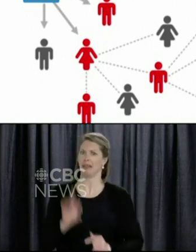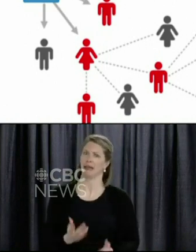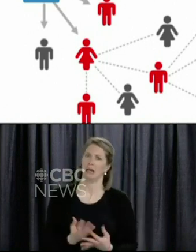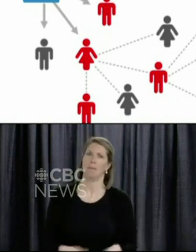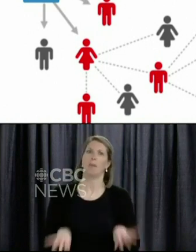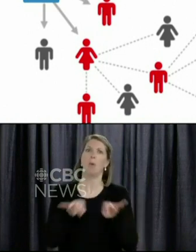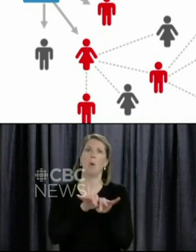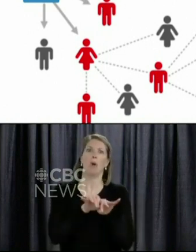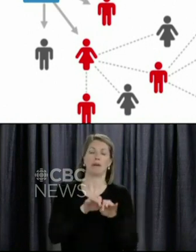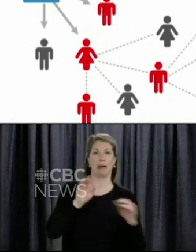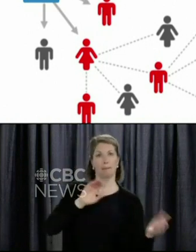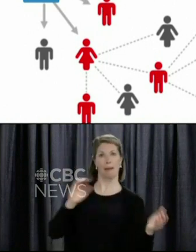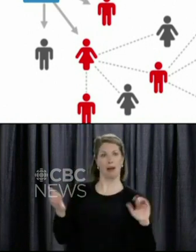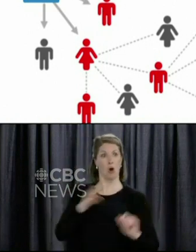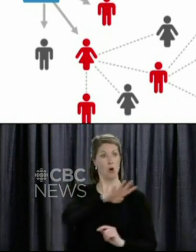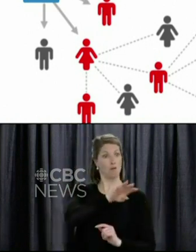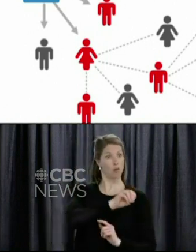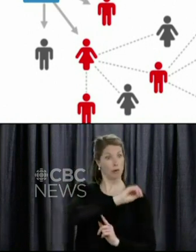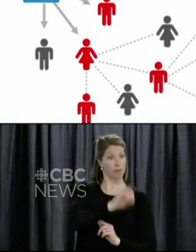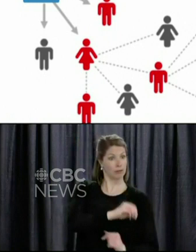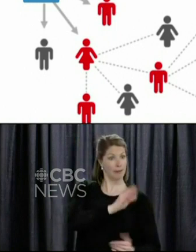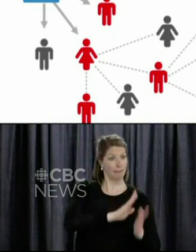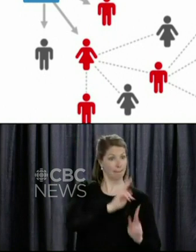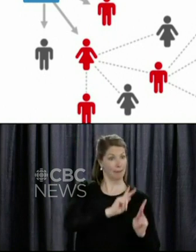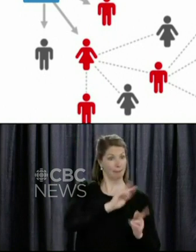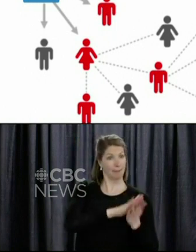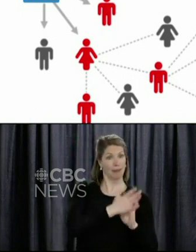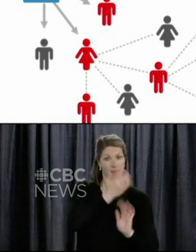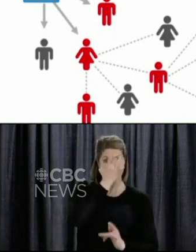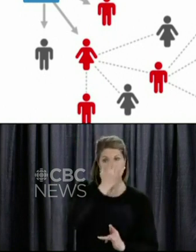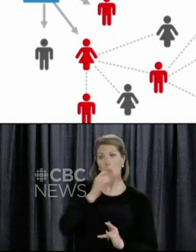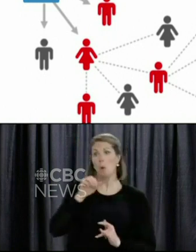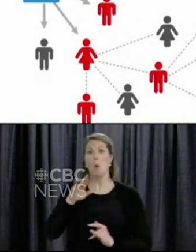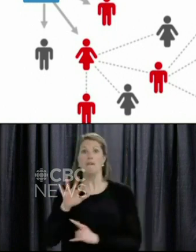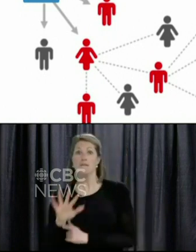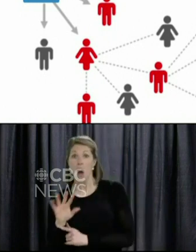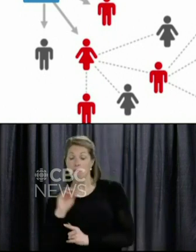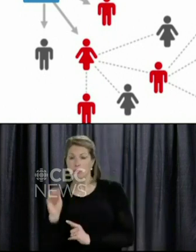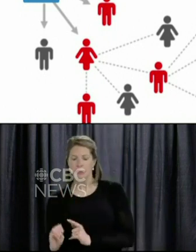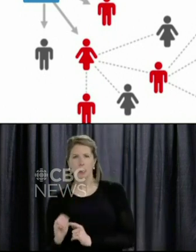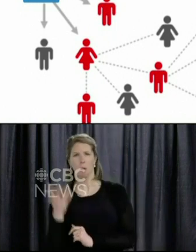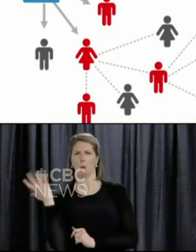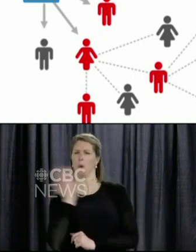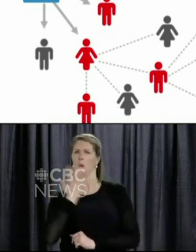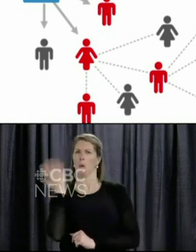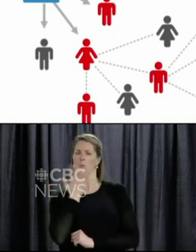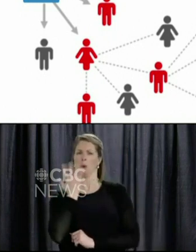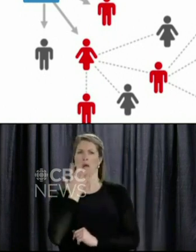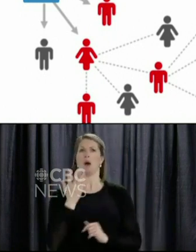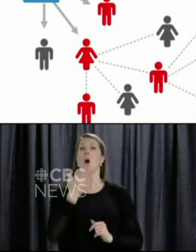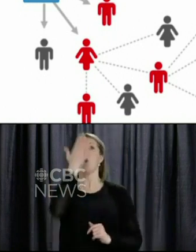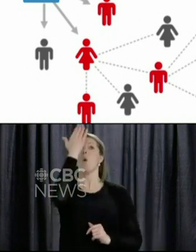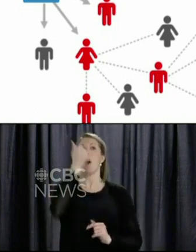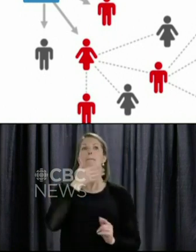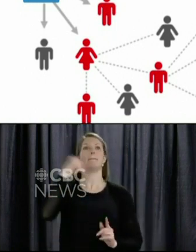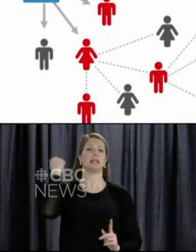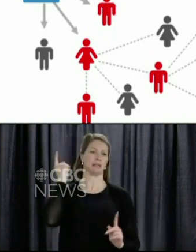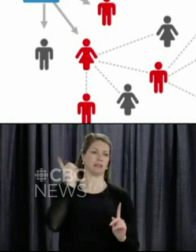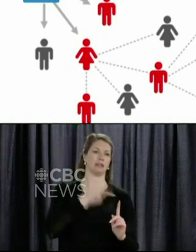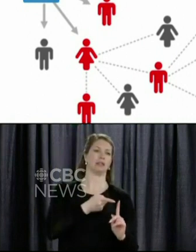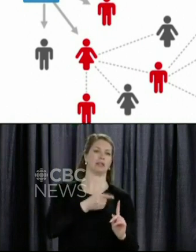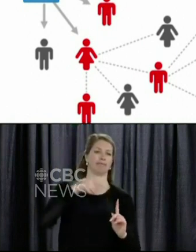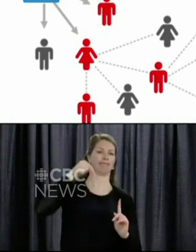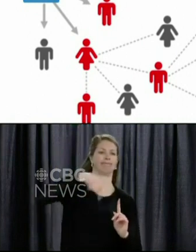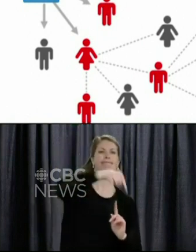we best identify at least 70 to 80, if not more, percentage of our contacts? So let me ask you a